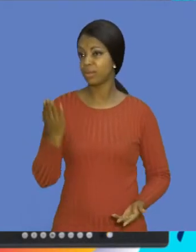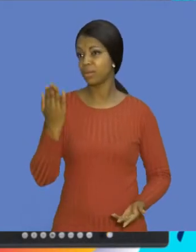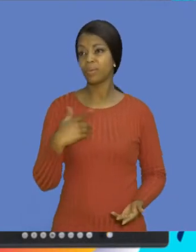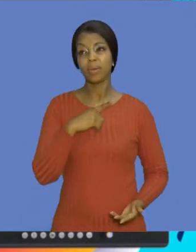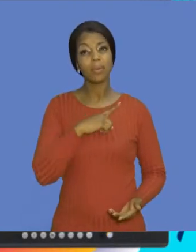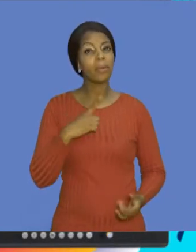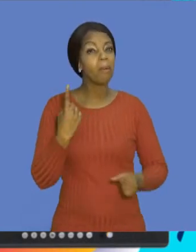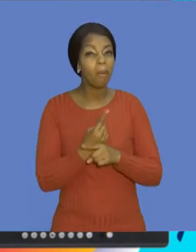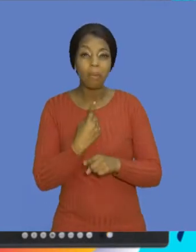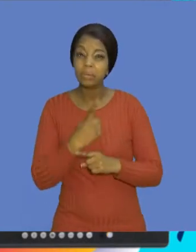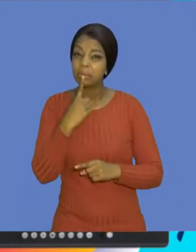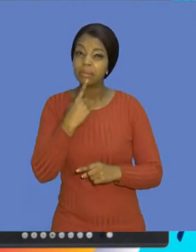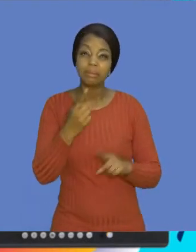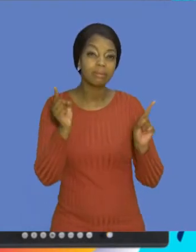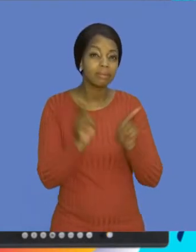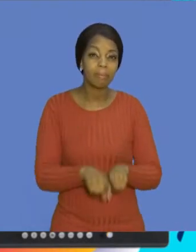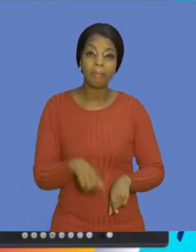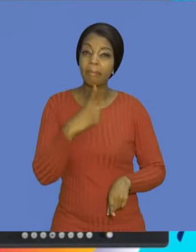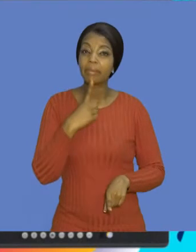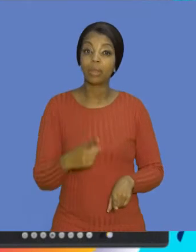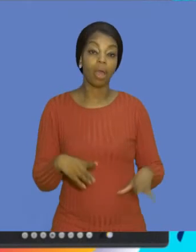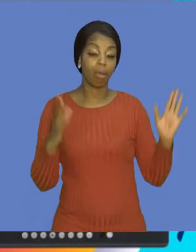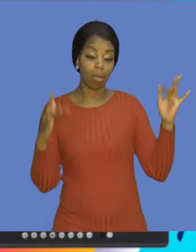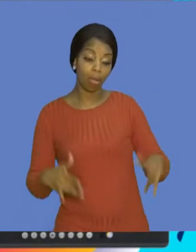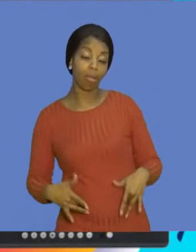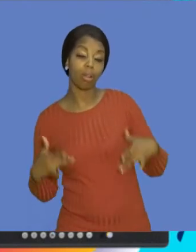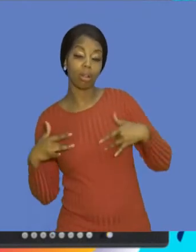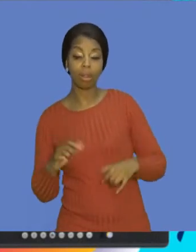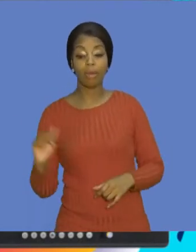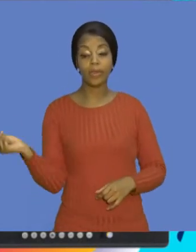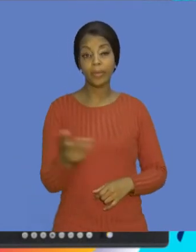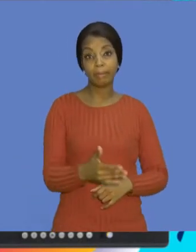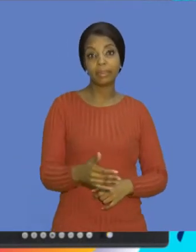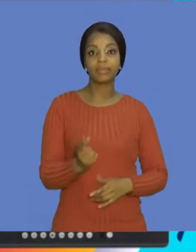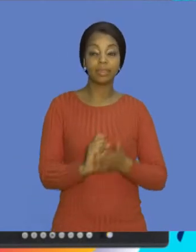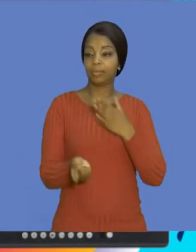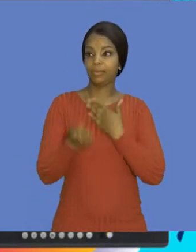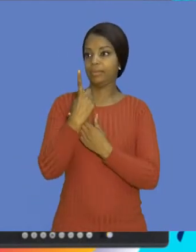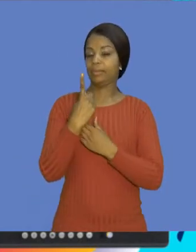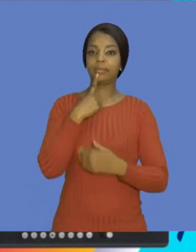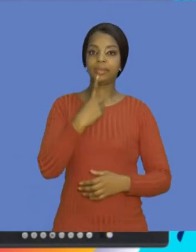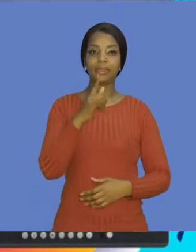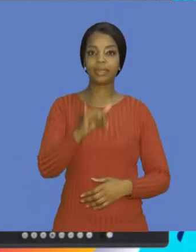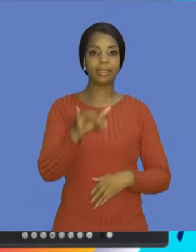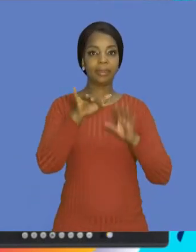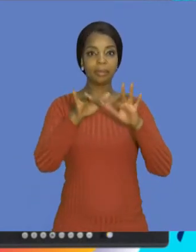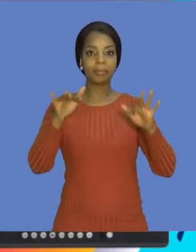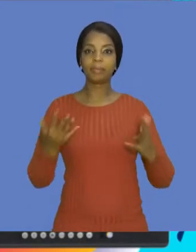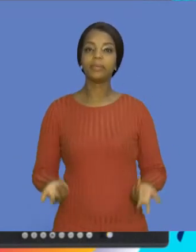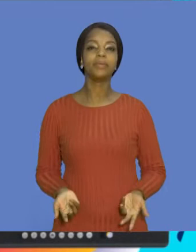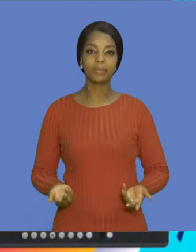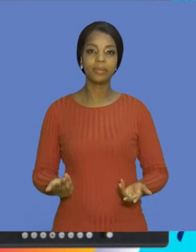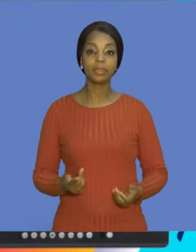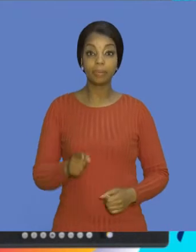or rate of living or standard of living is too high. You know when people are saying that just randomly and haphazardly in our society. What